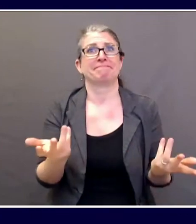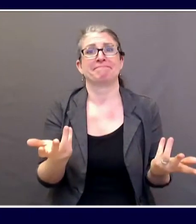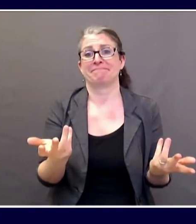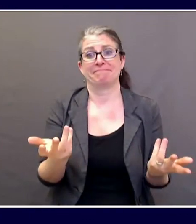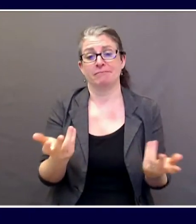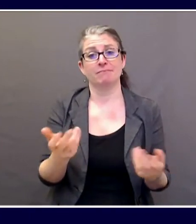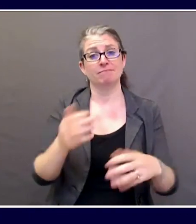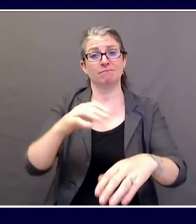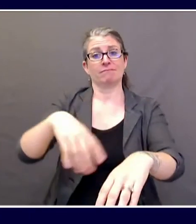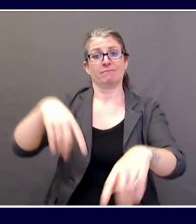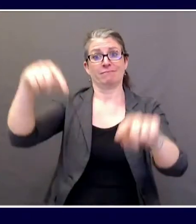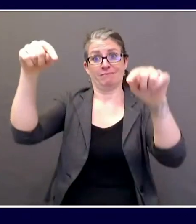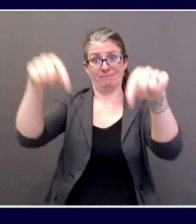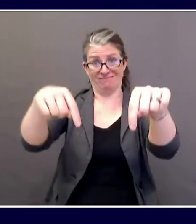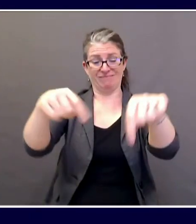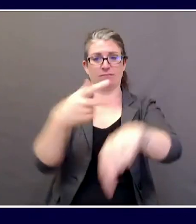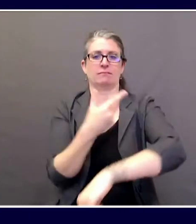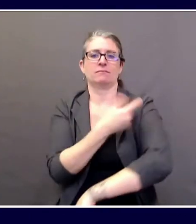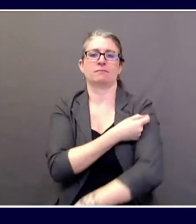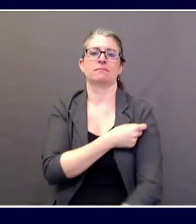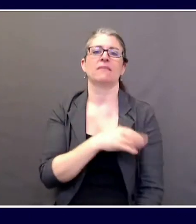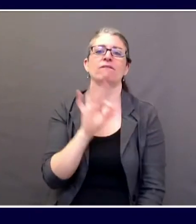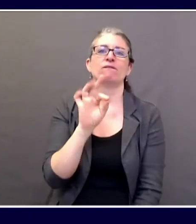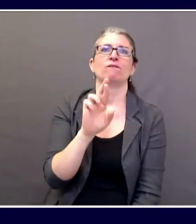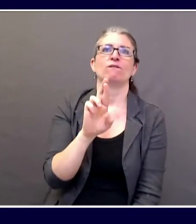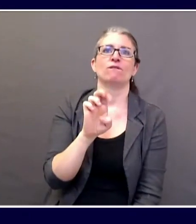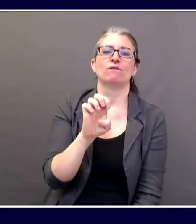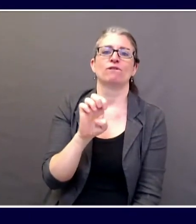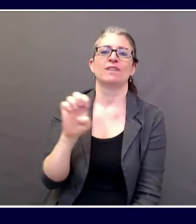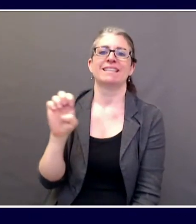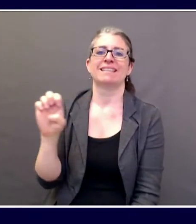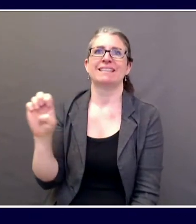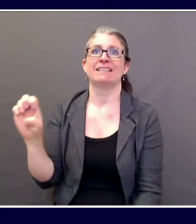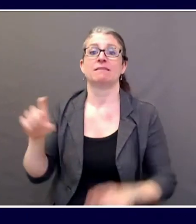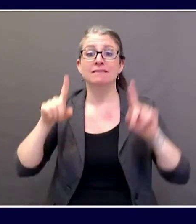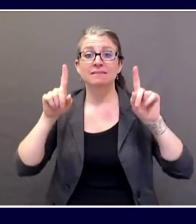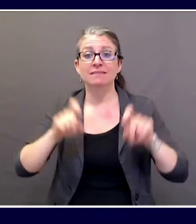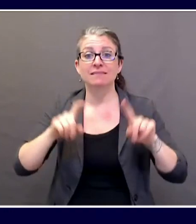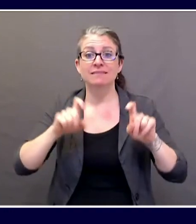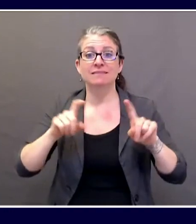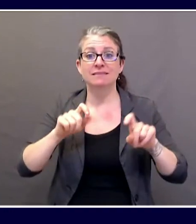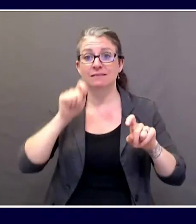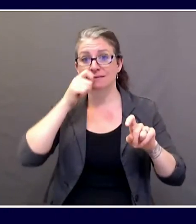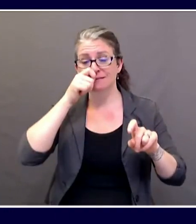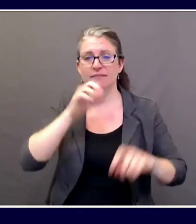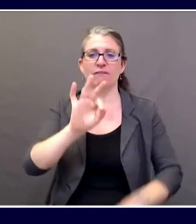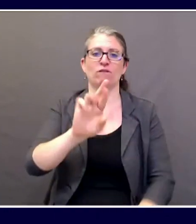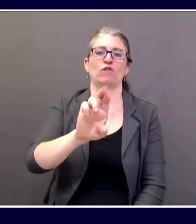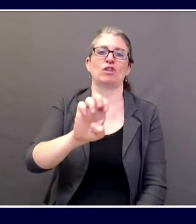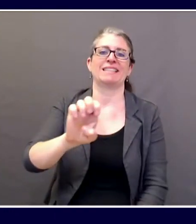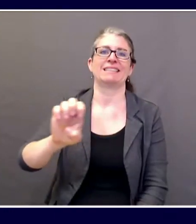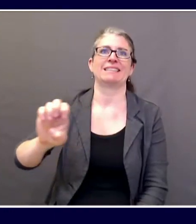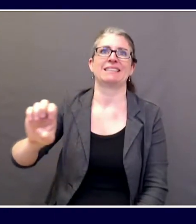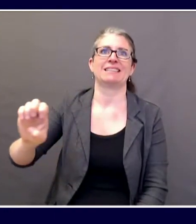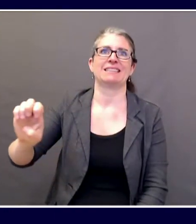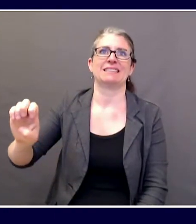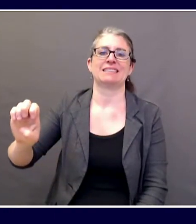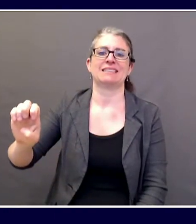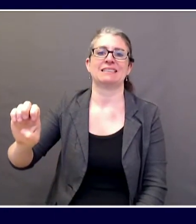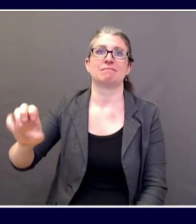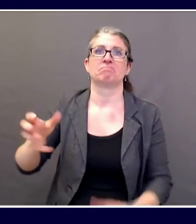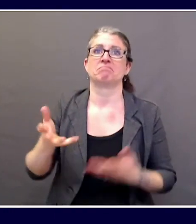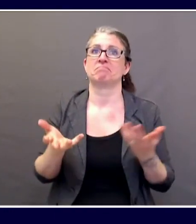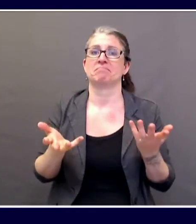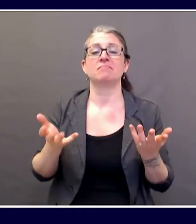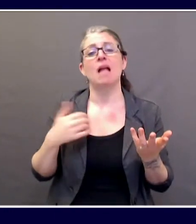exact answer from the right people who know more than I do. I know that this is an issue. I've definitely heard about it. I've received